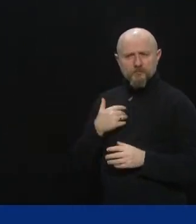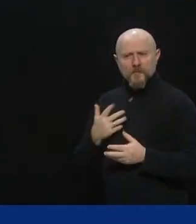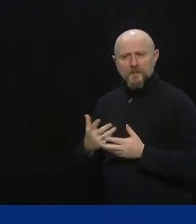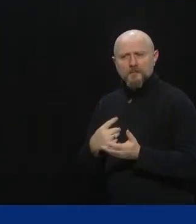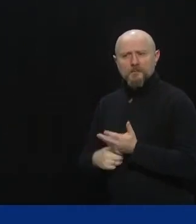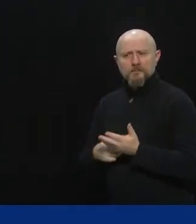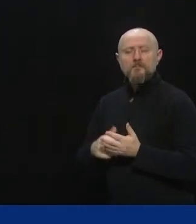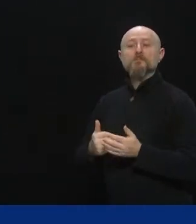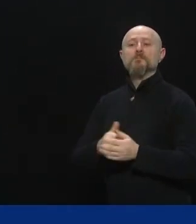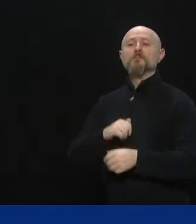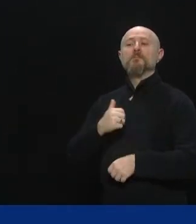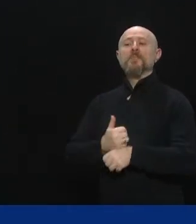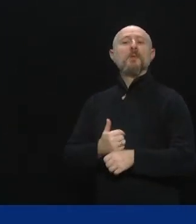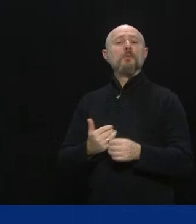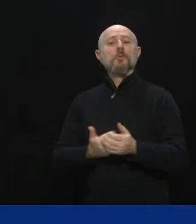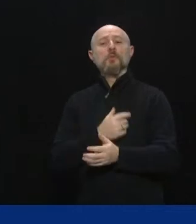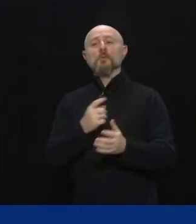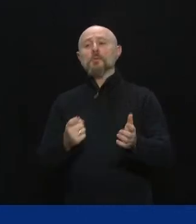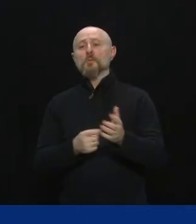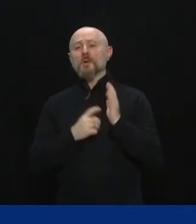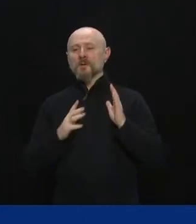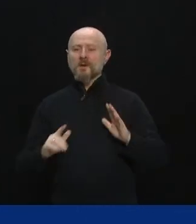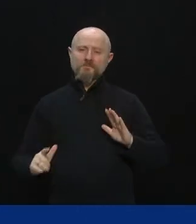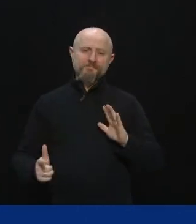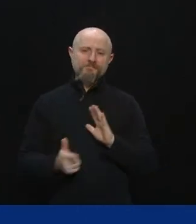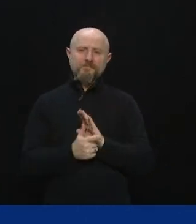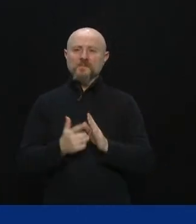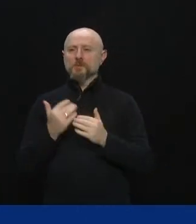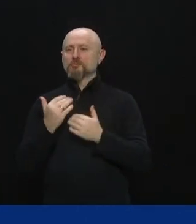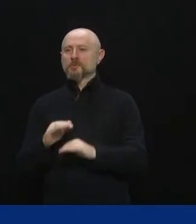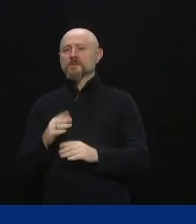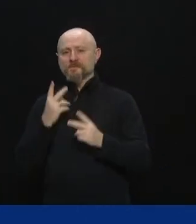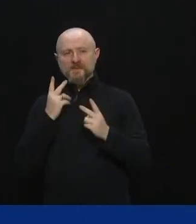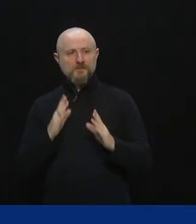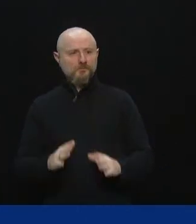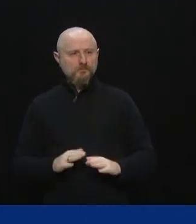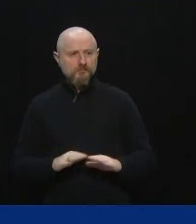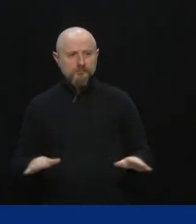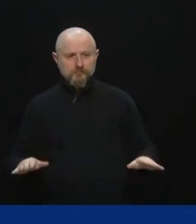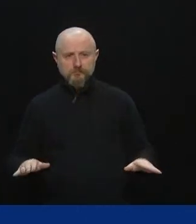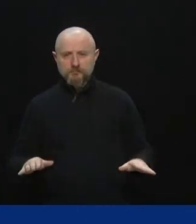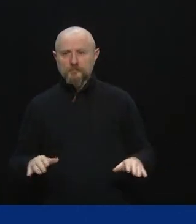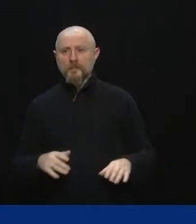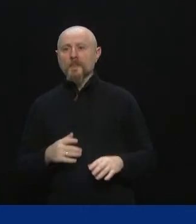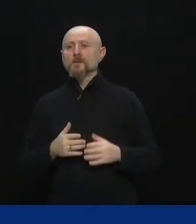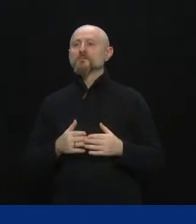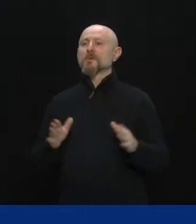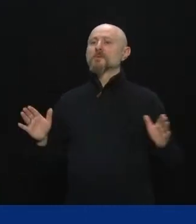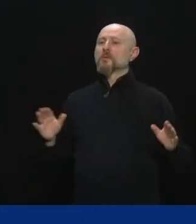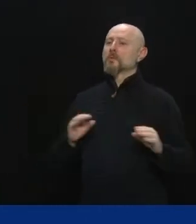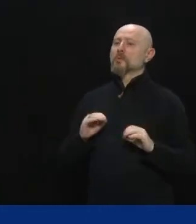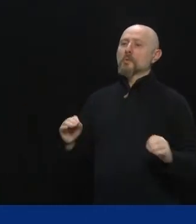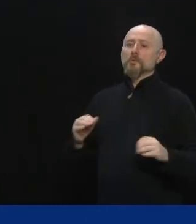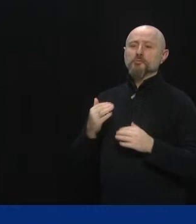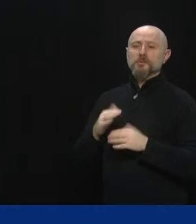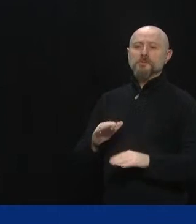that there could be no restrictions whatsoever on visitors. Very broad, no restrictions.